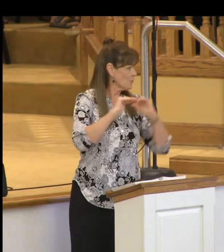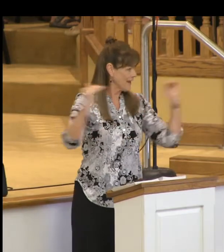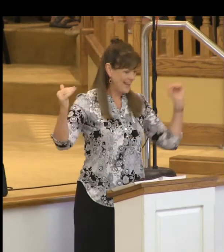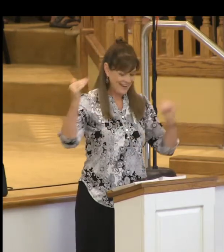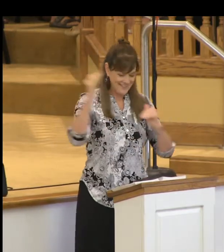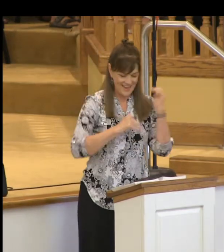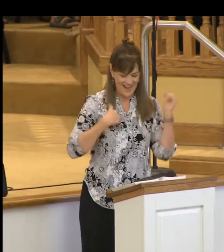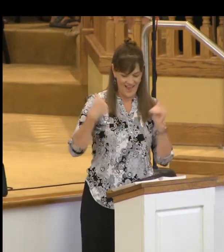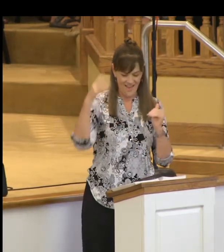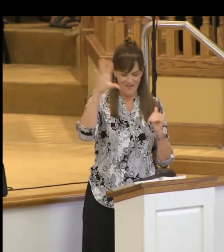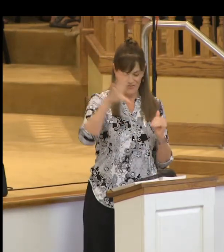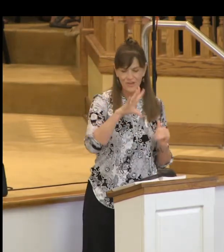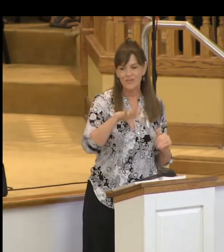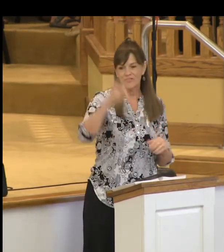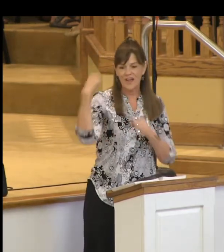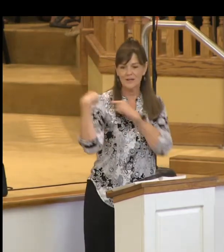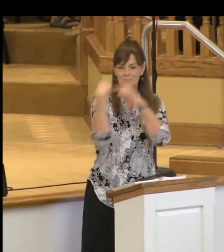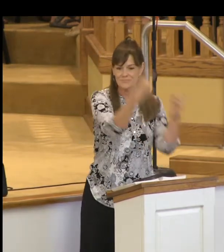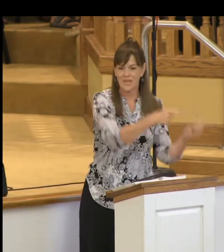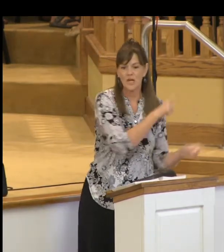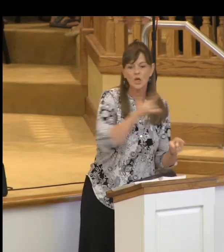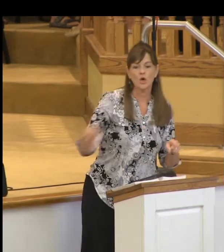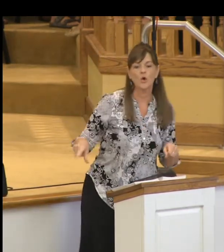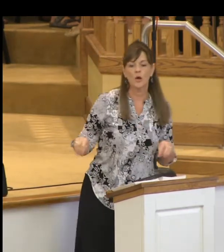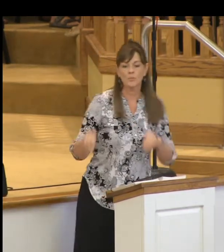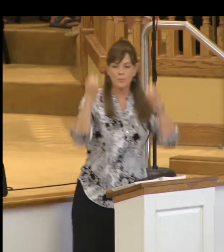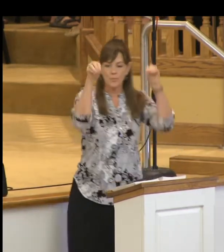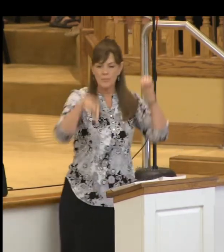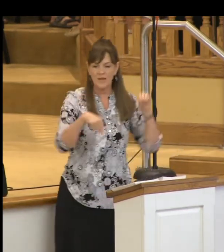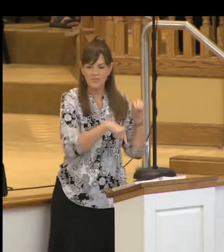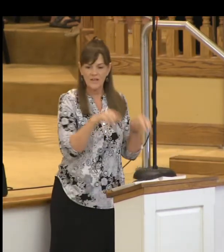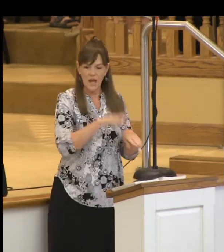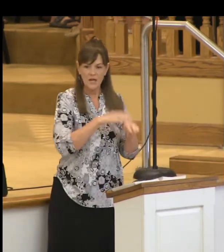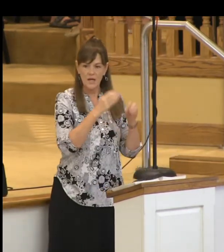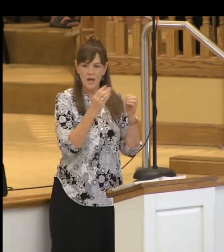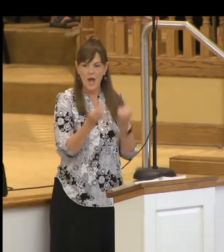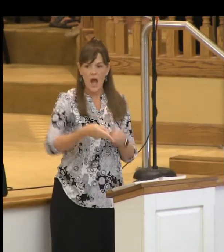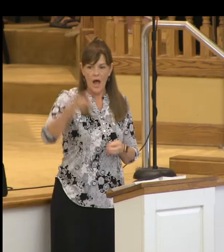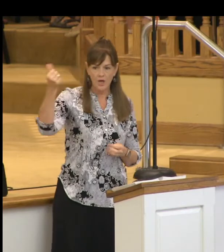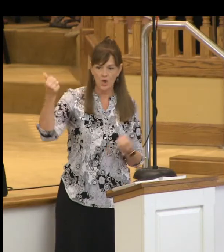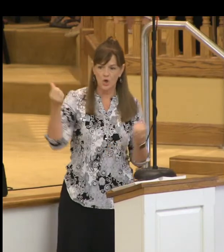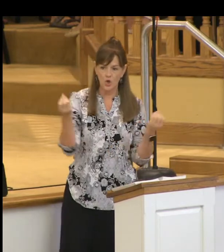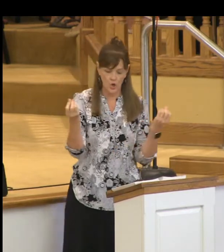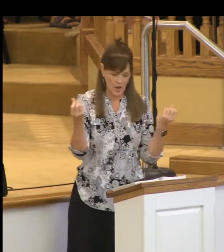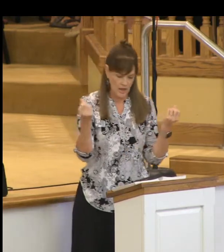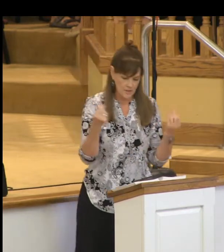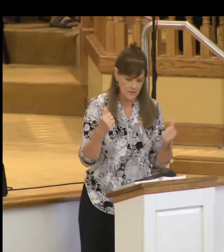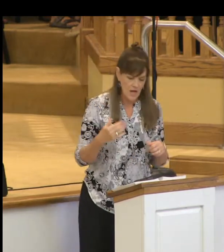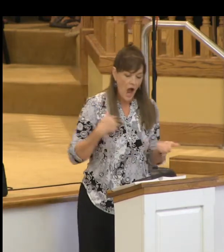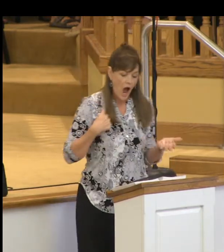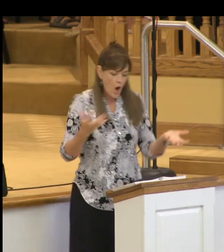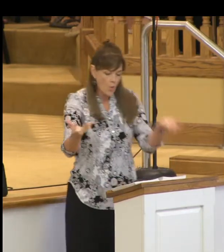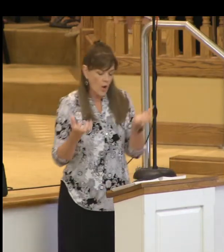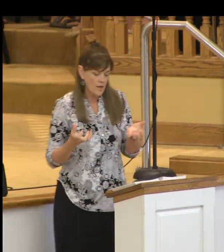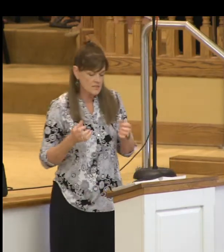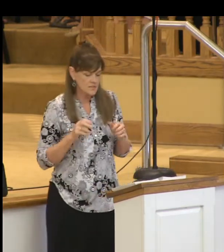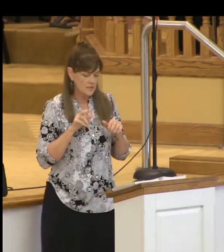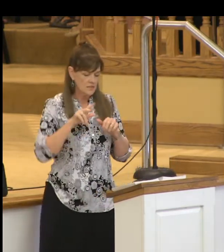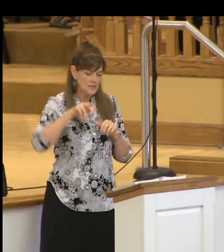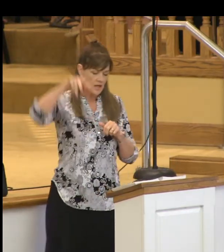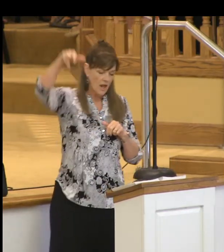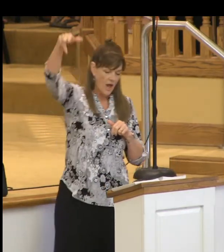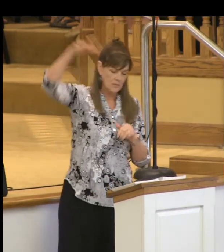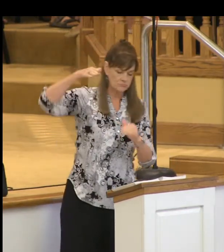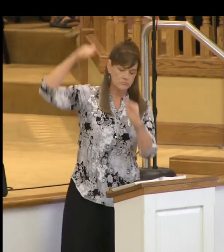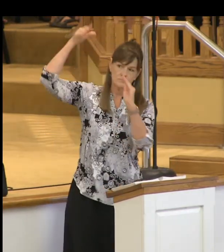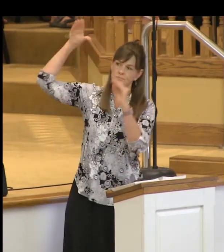plane than I have found. Lord, plant my feet on higher, and on the last, I want to scale the